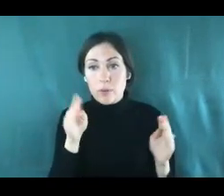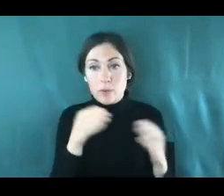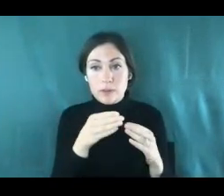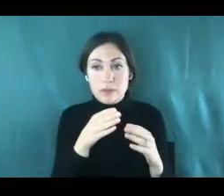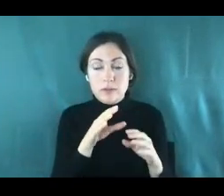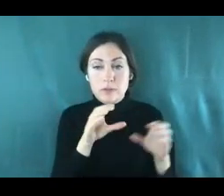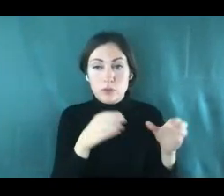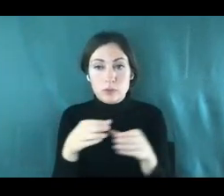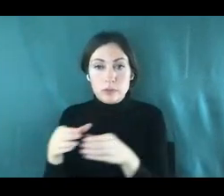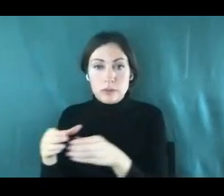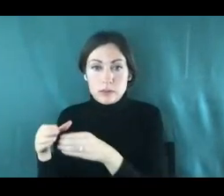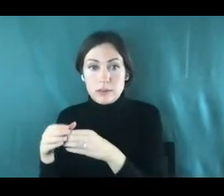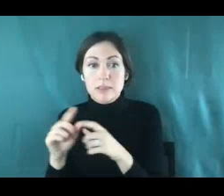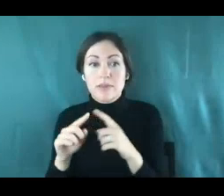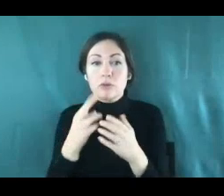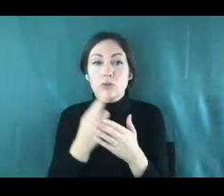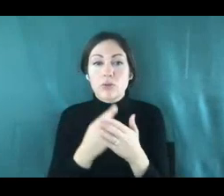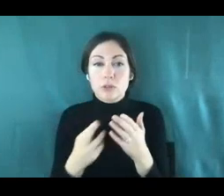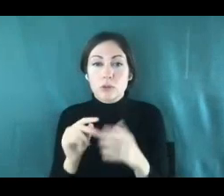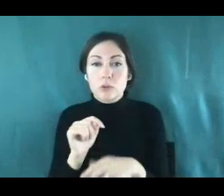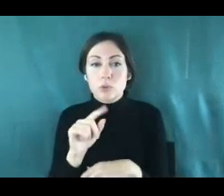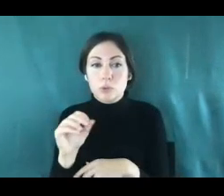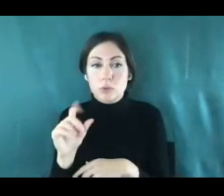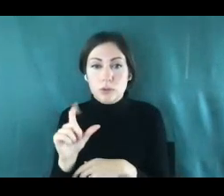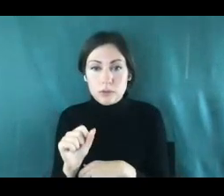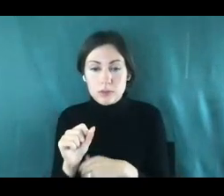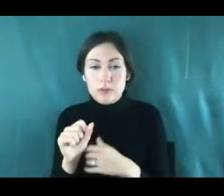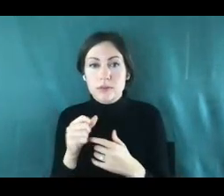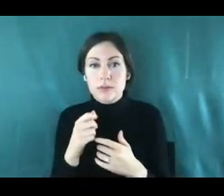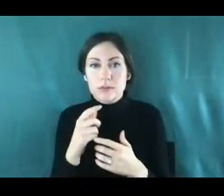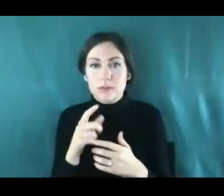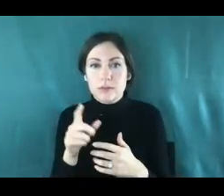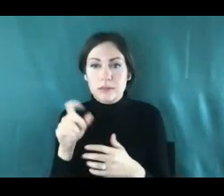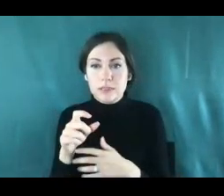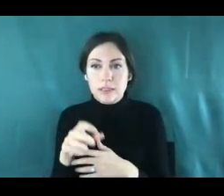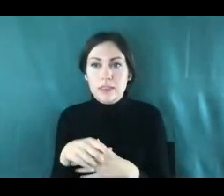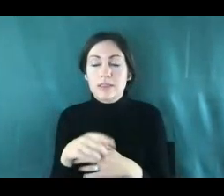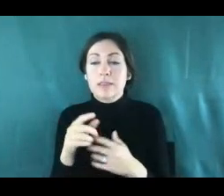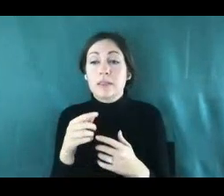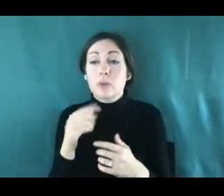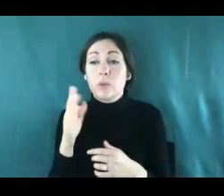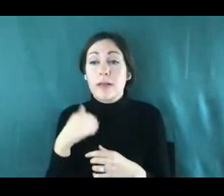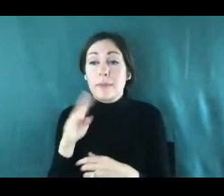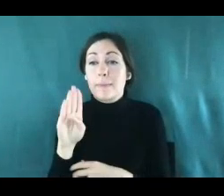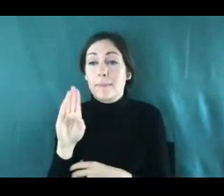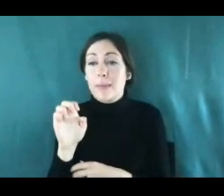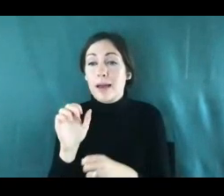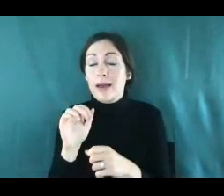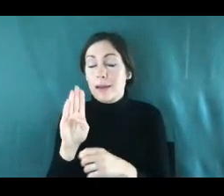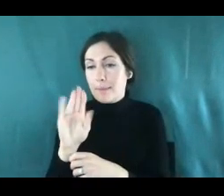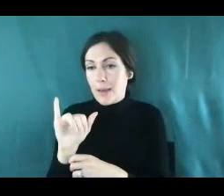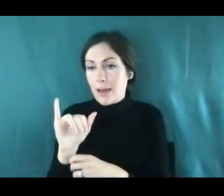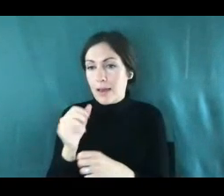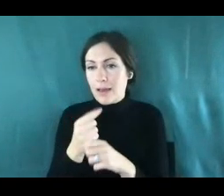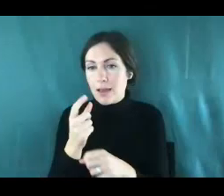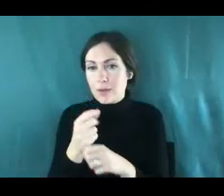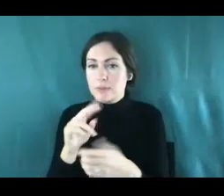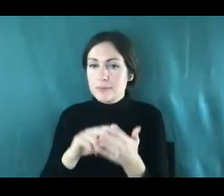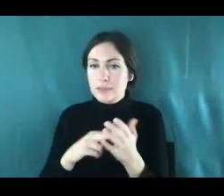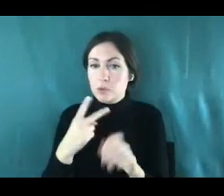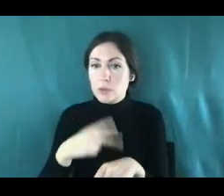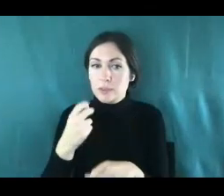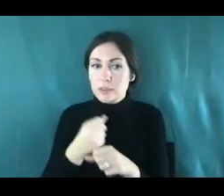Resource tools and legislative references trackers as needed. Formalizing a biannual communication cadence with the Governor's Office